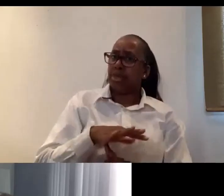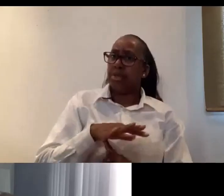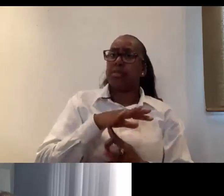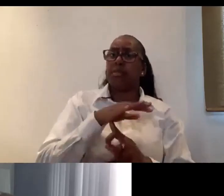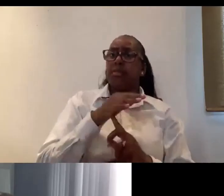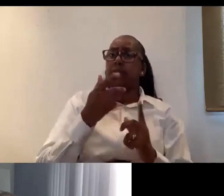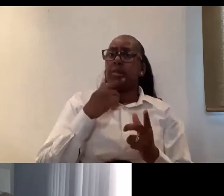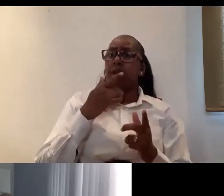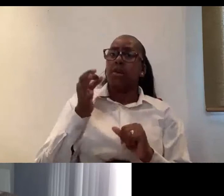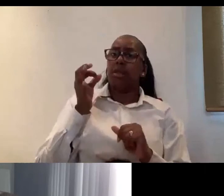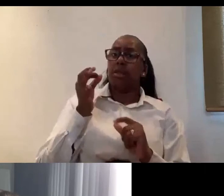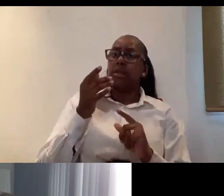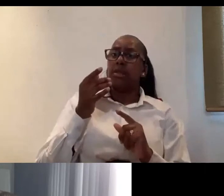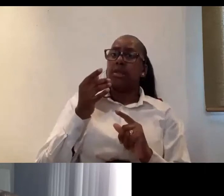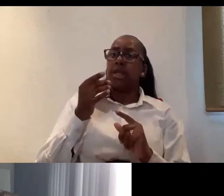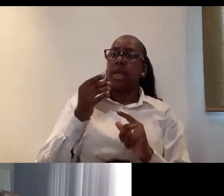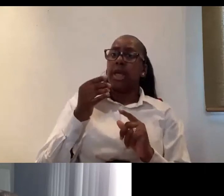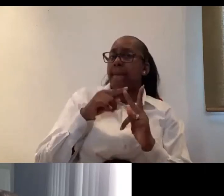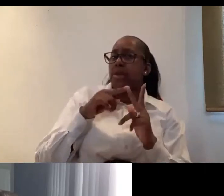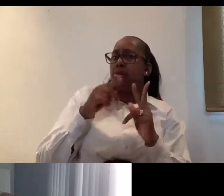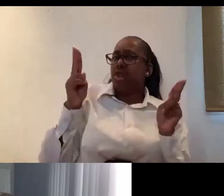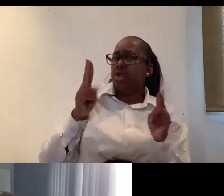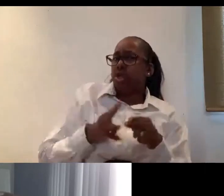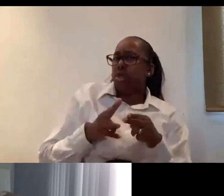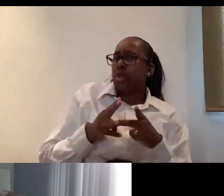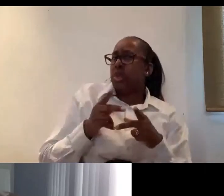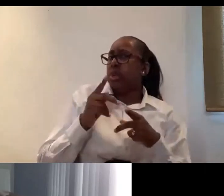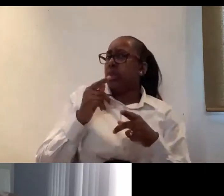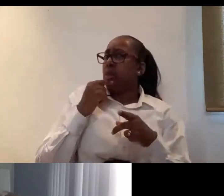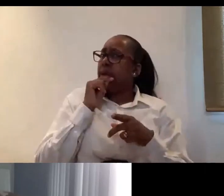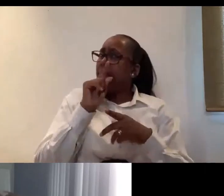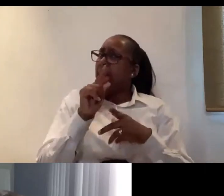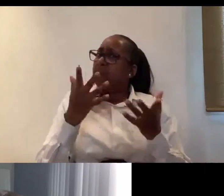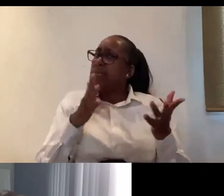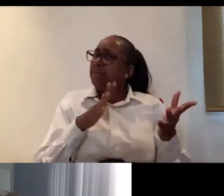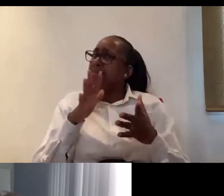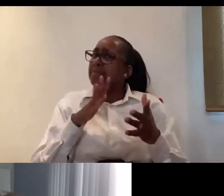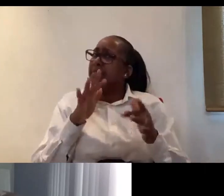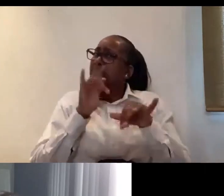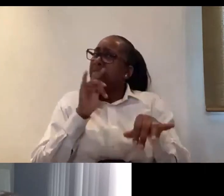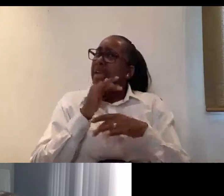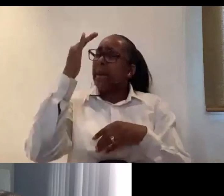a reduced immune system, could the vaccine have an impact on their mental state?